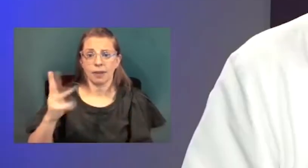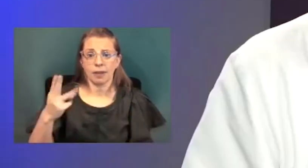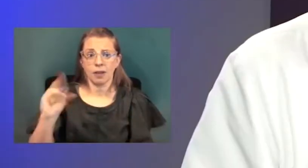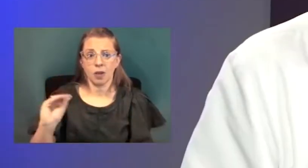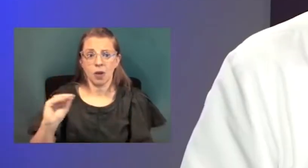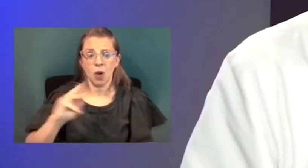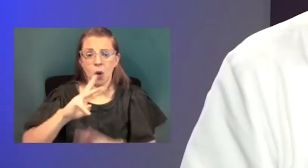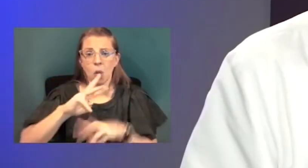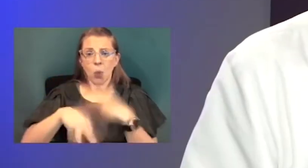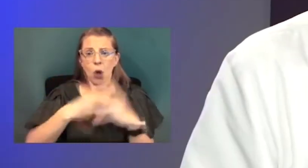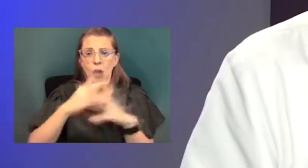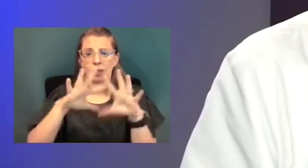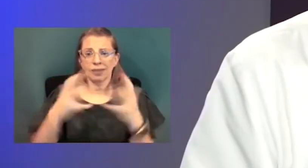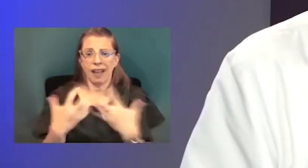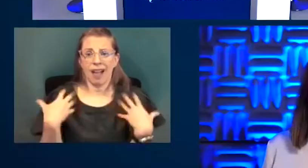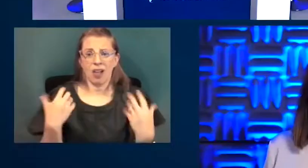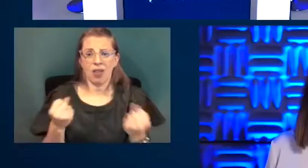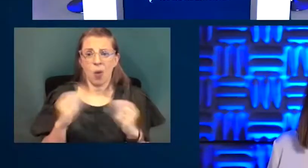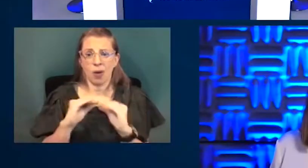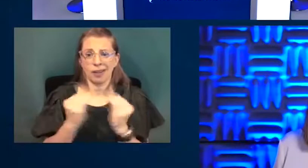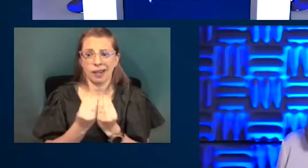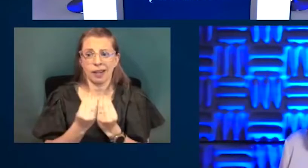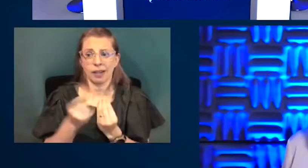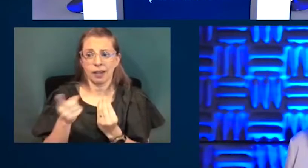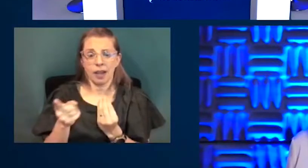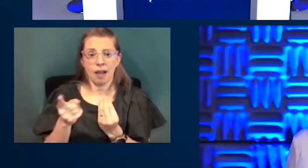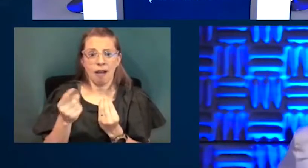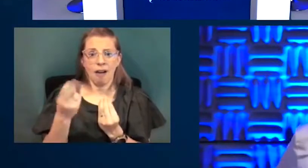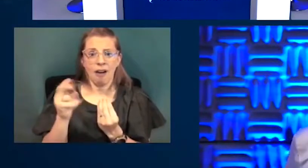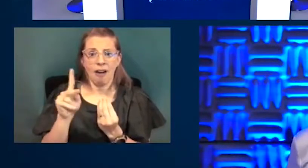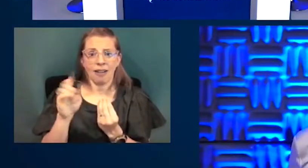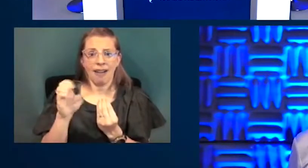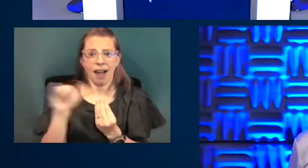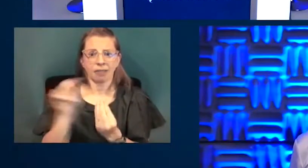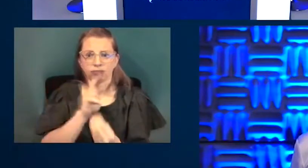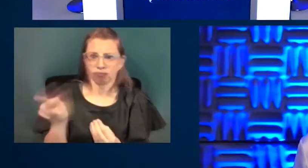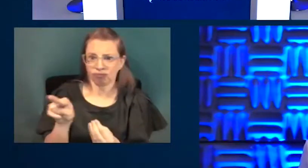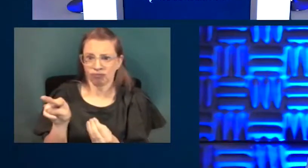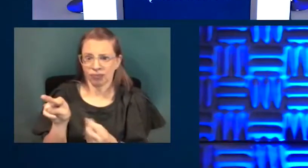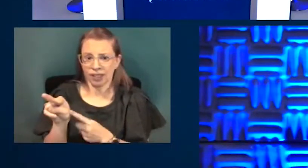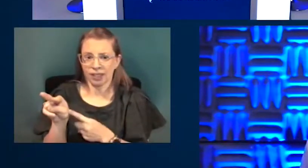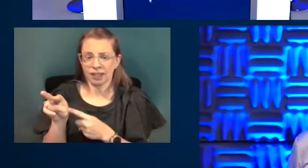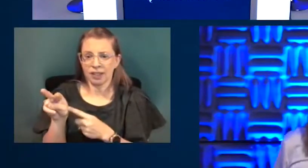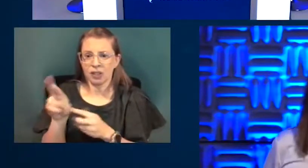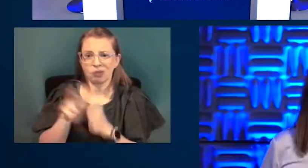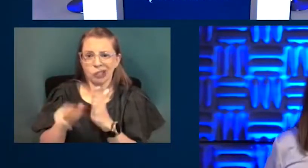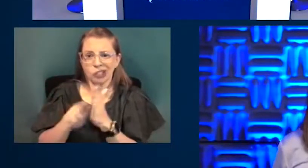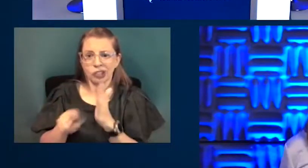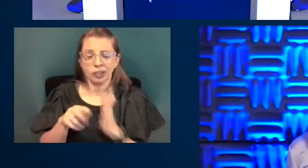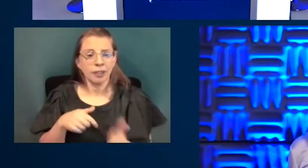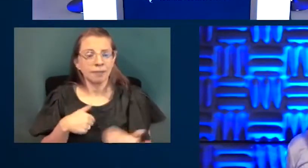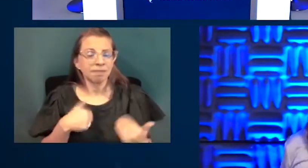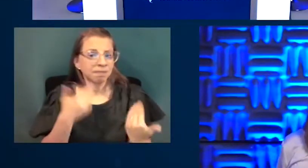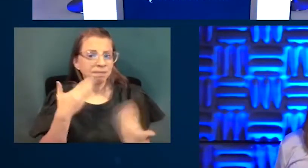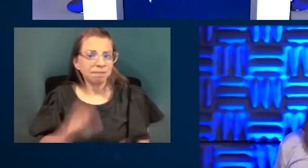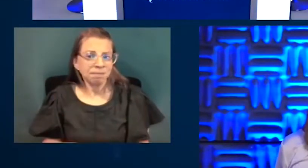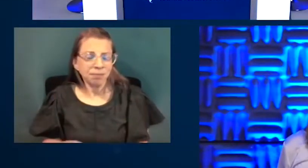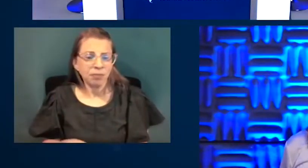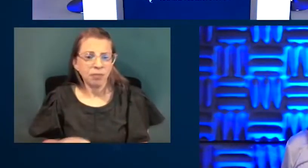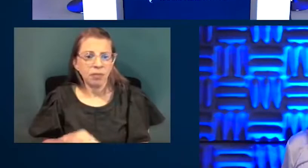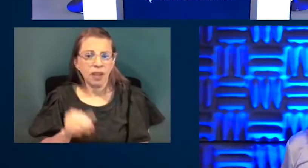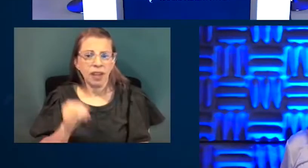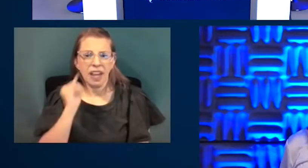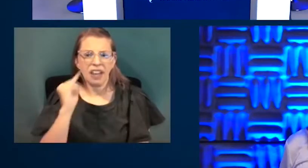Hawkeye. What do you think? I see you looking something up. You're checking it out. Yeah, I'm going to look it up. I don't know if that's a